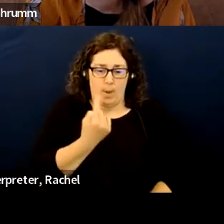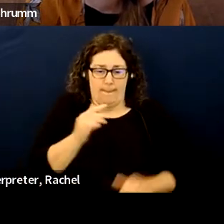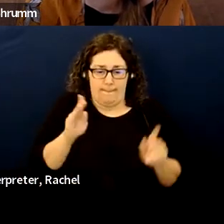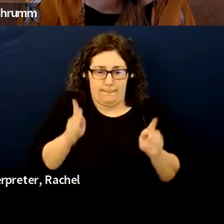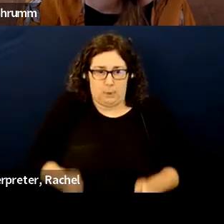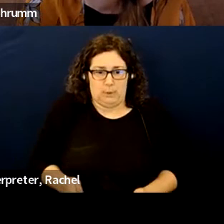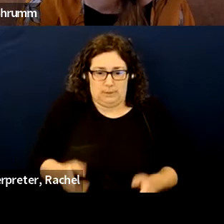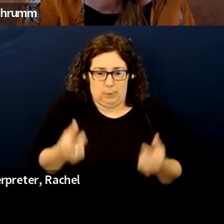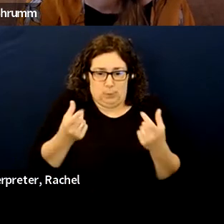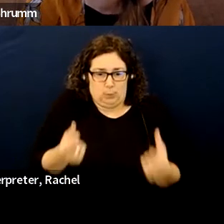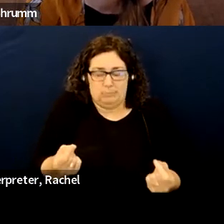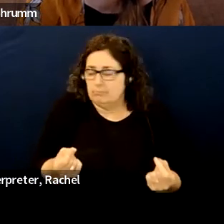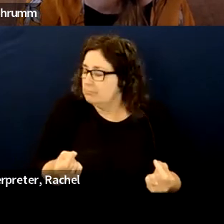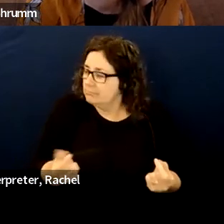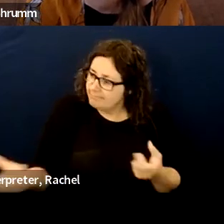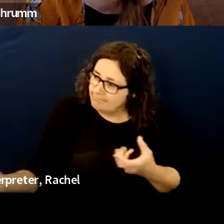an isolated thing.